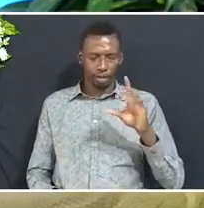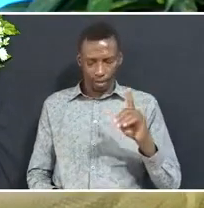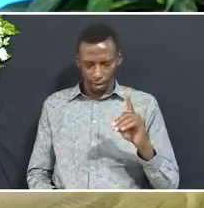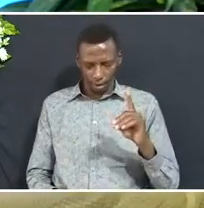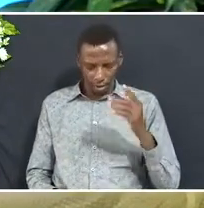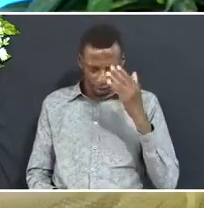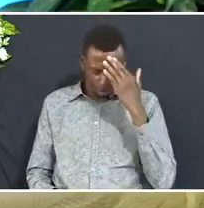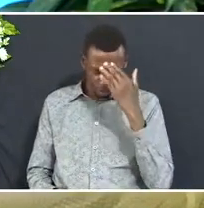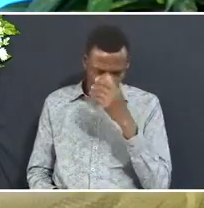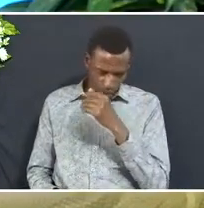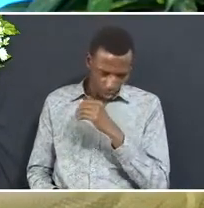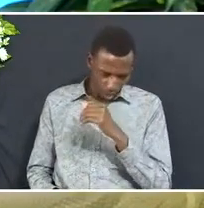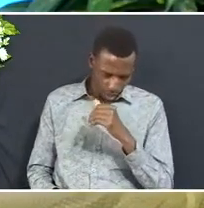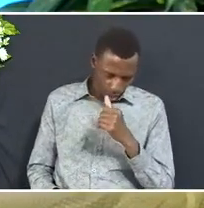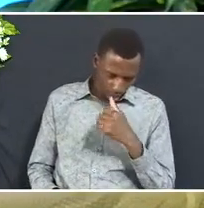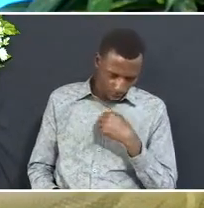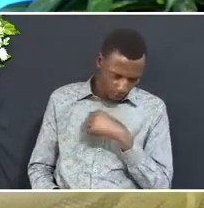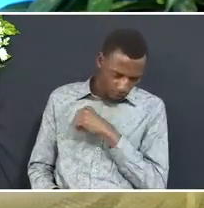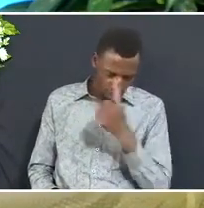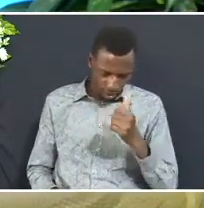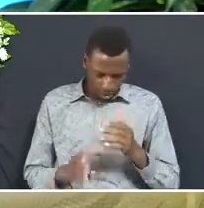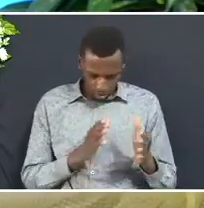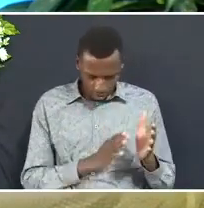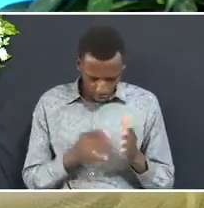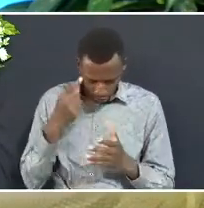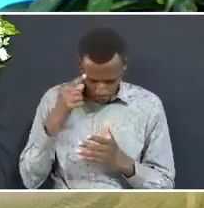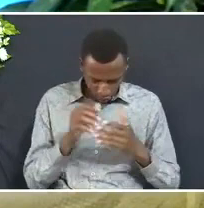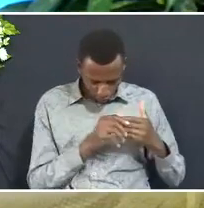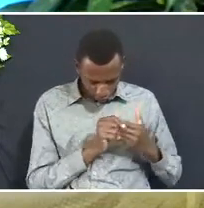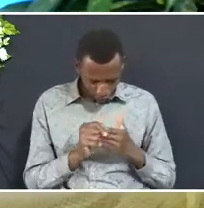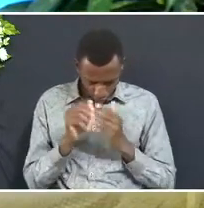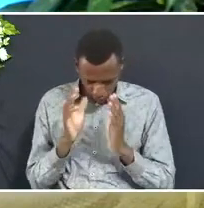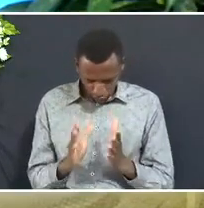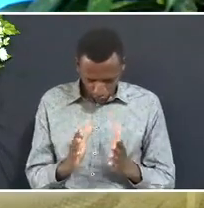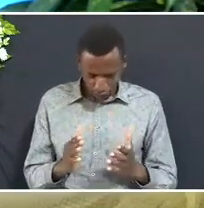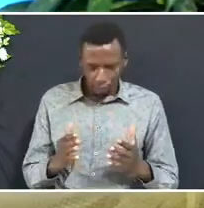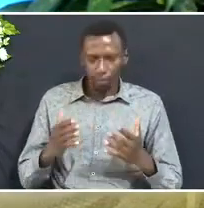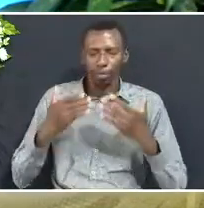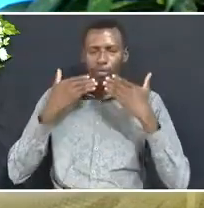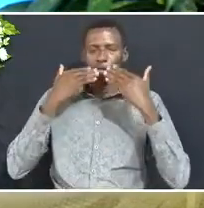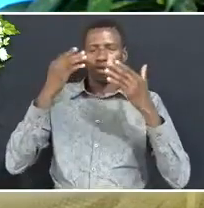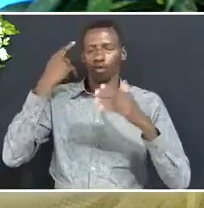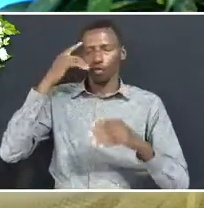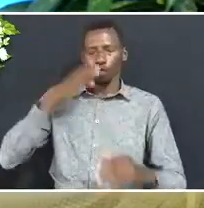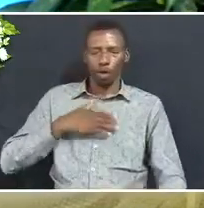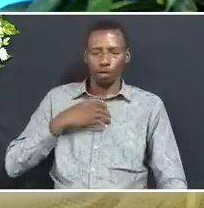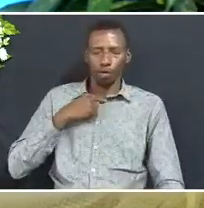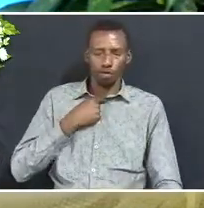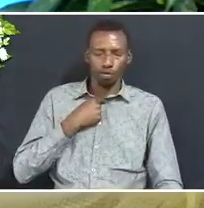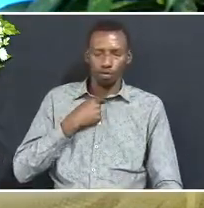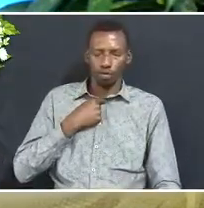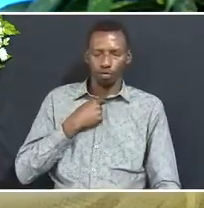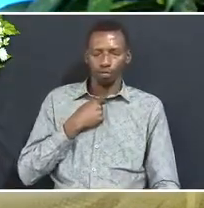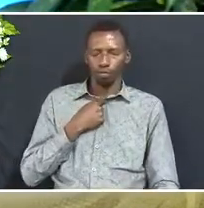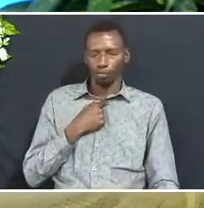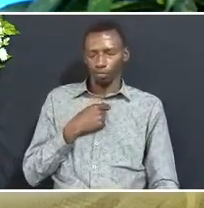know they have good plans from the leadership. We thank you for our union, the